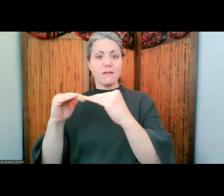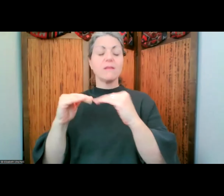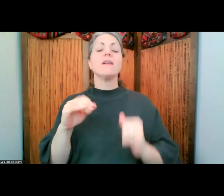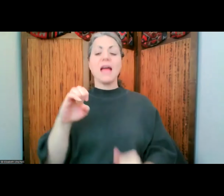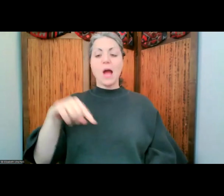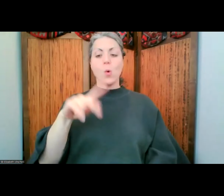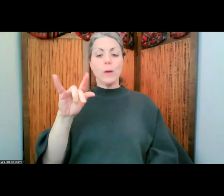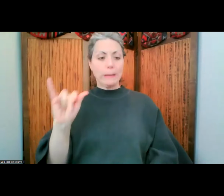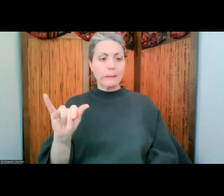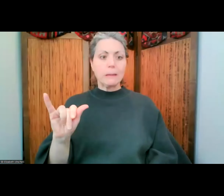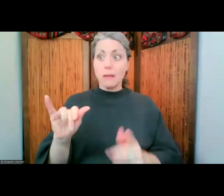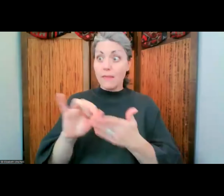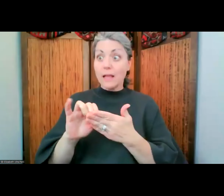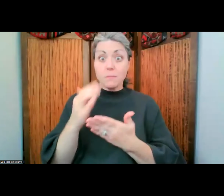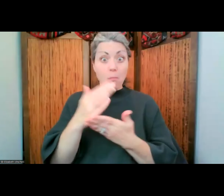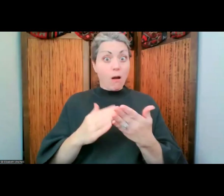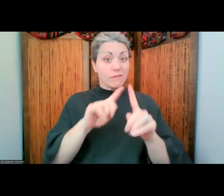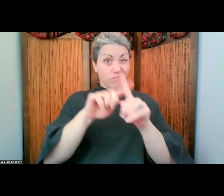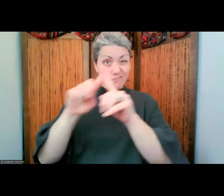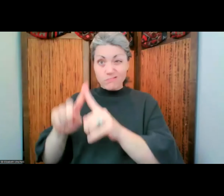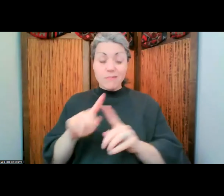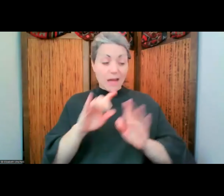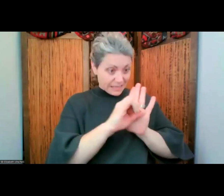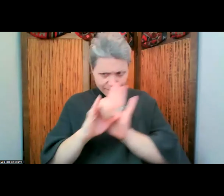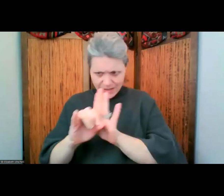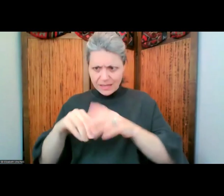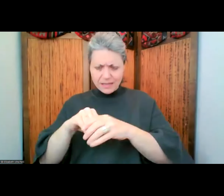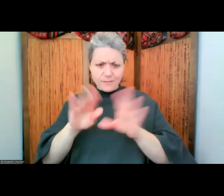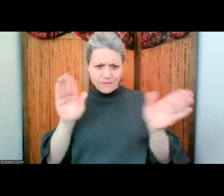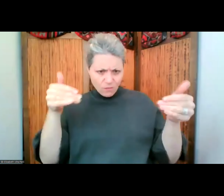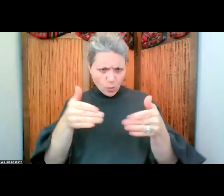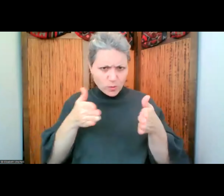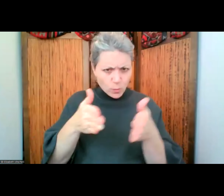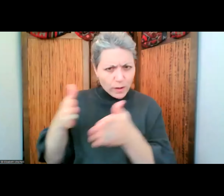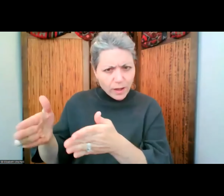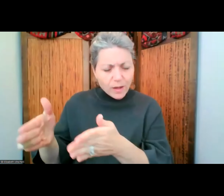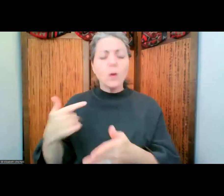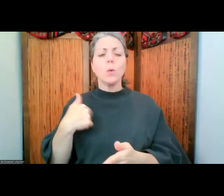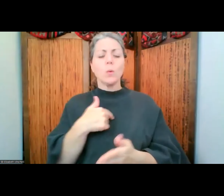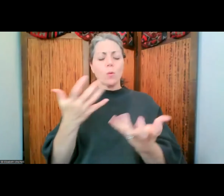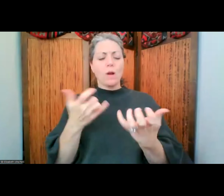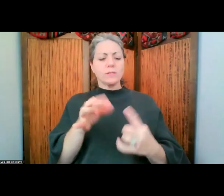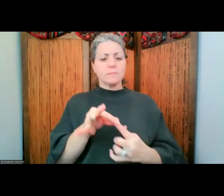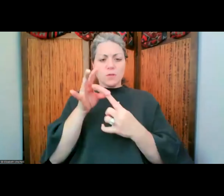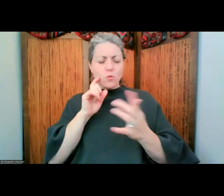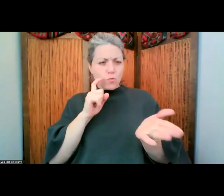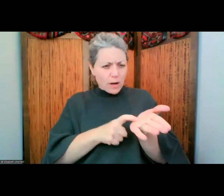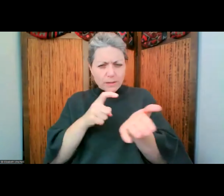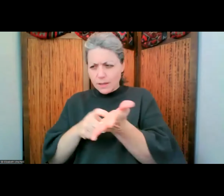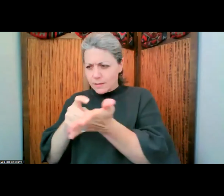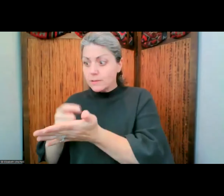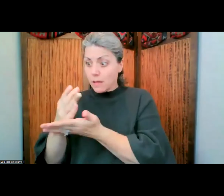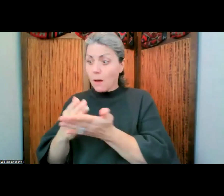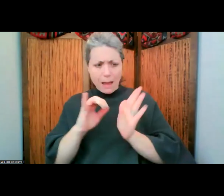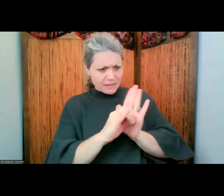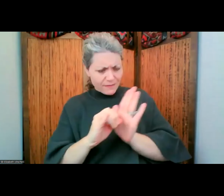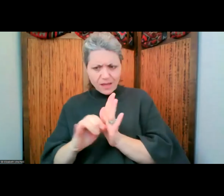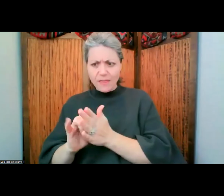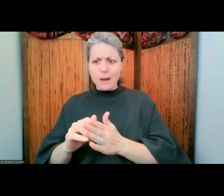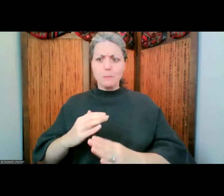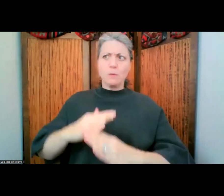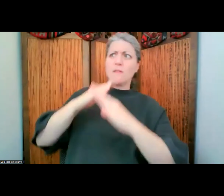multiple aspects of identity in a deliberate way, with special recognition for particular identities that might keep people from accessing